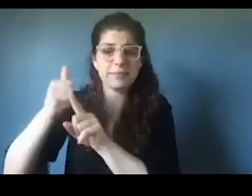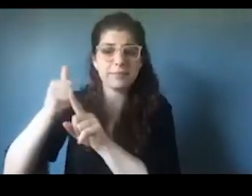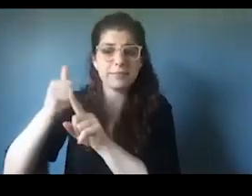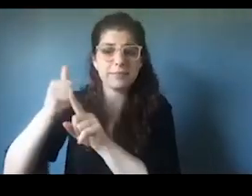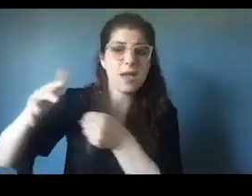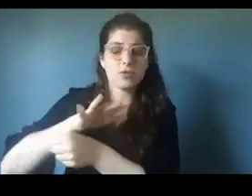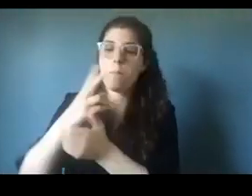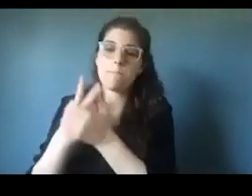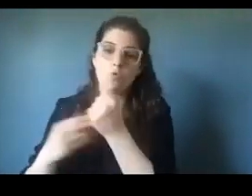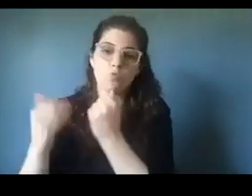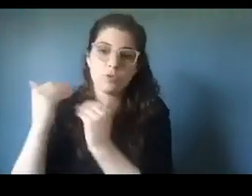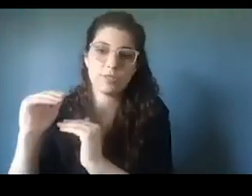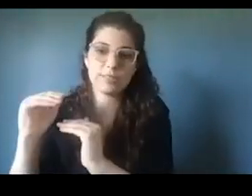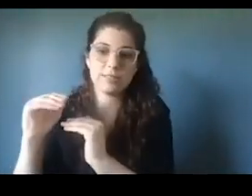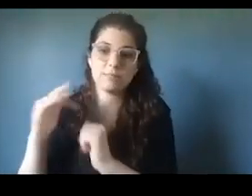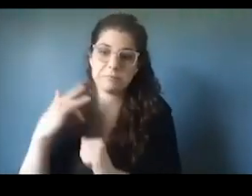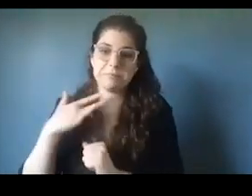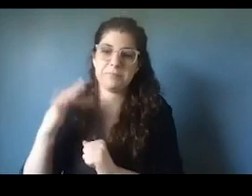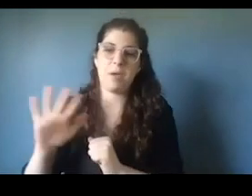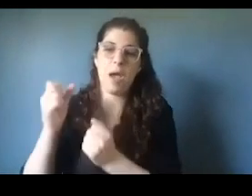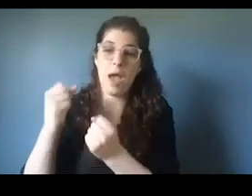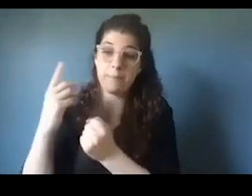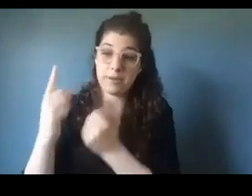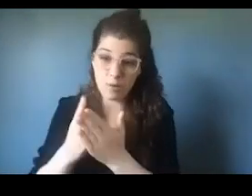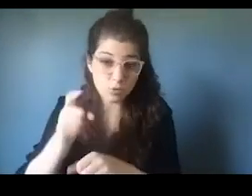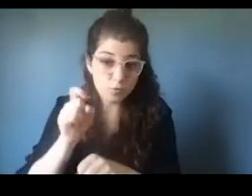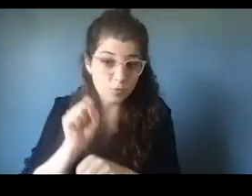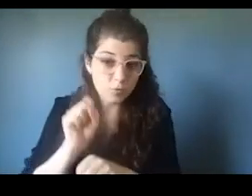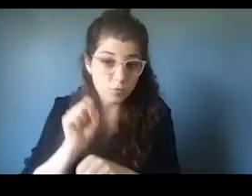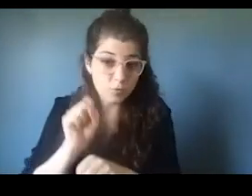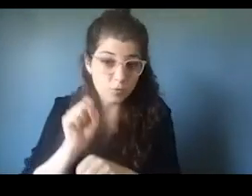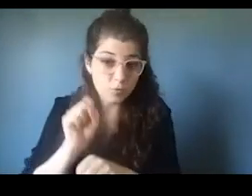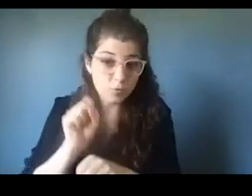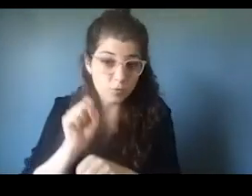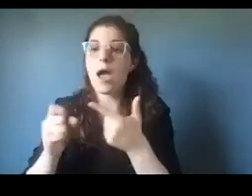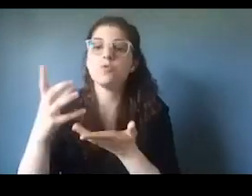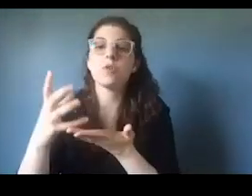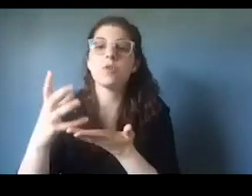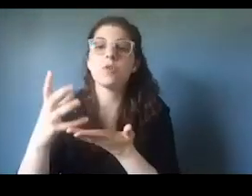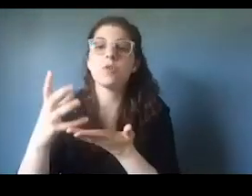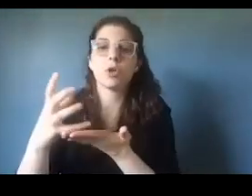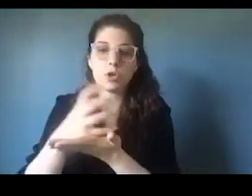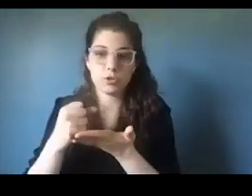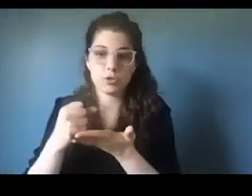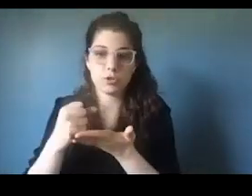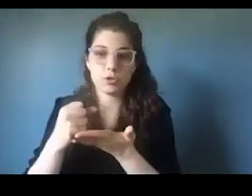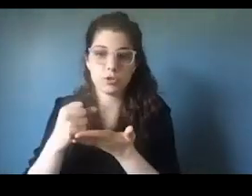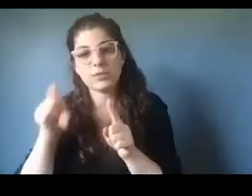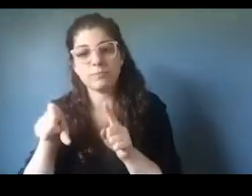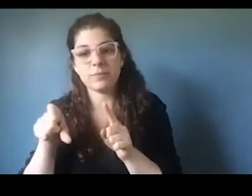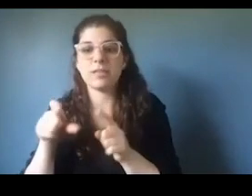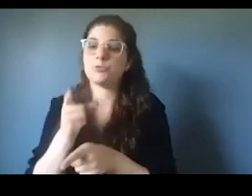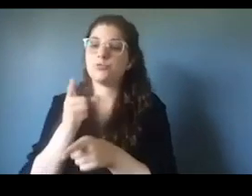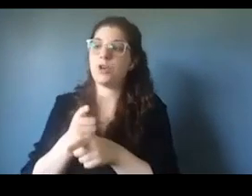restrictive. In the one case, it's usually about how many hours you've worked or how much you've earned, but then you also need to be sort of in the right kind